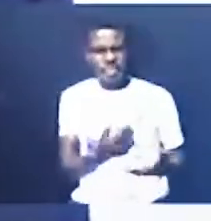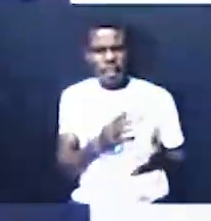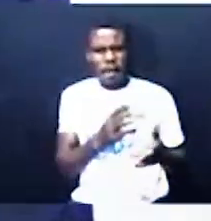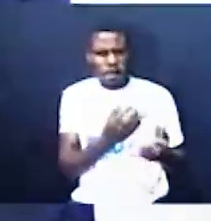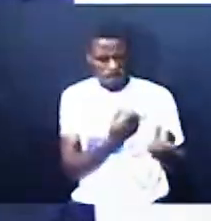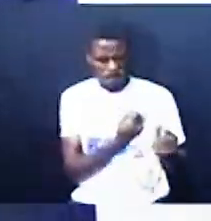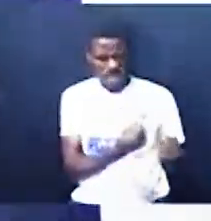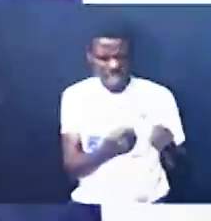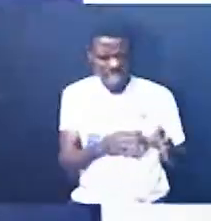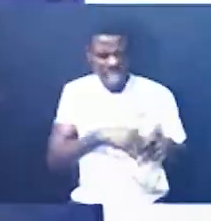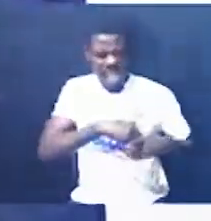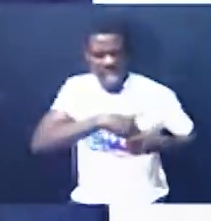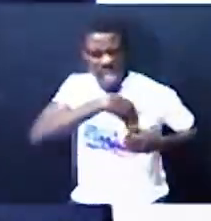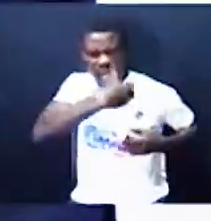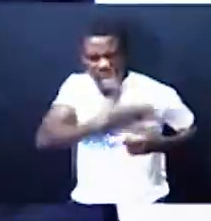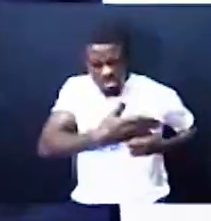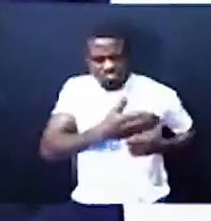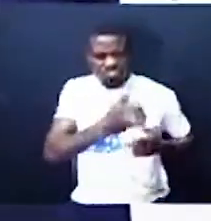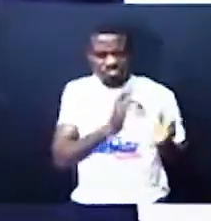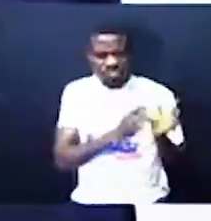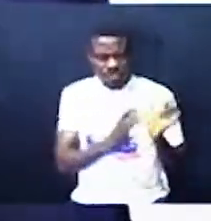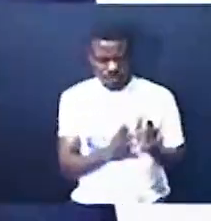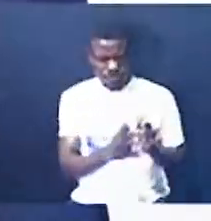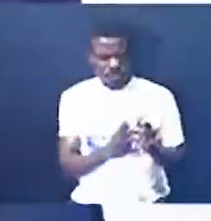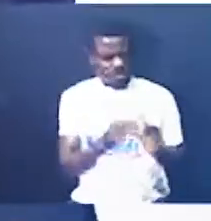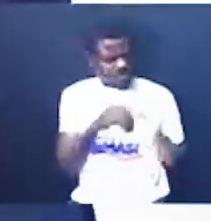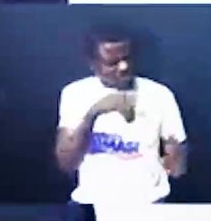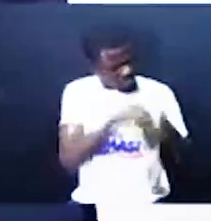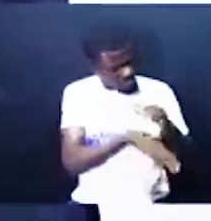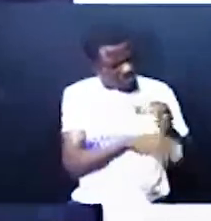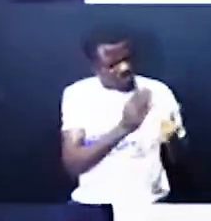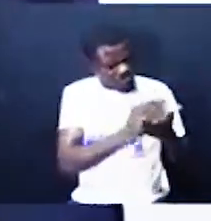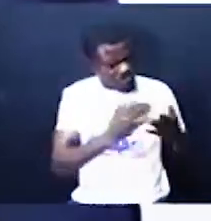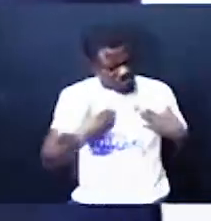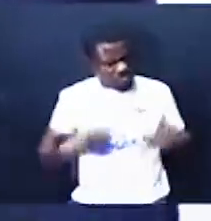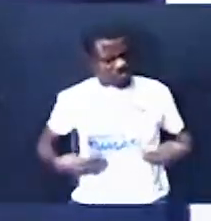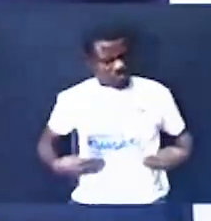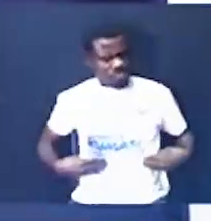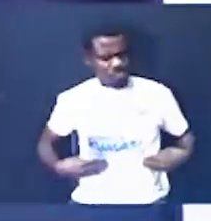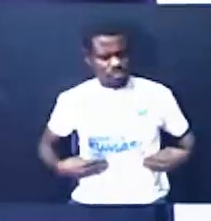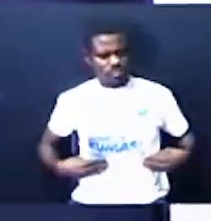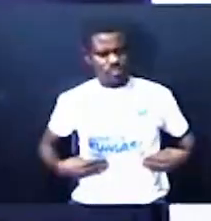has gone out of me to me be afri ni mu ko into someone akowura obi mu.